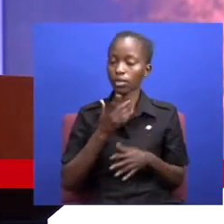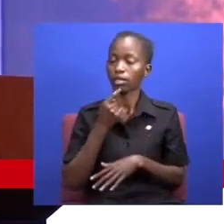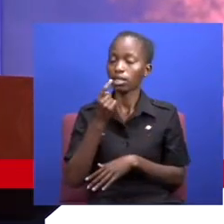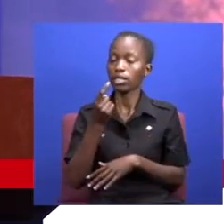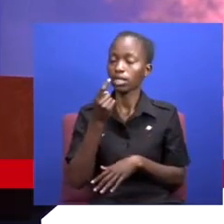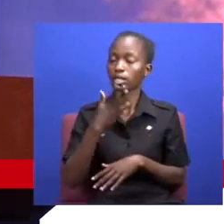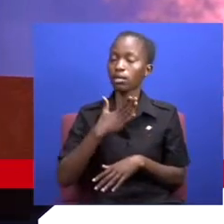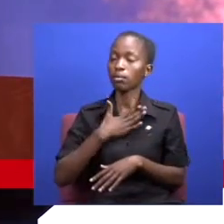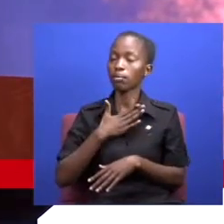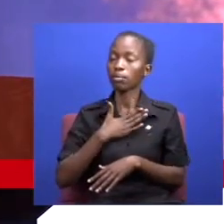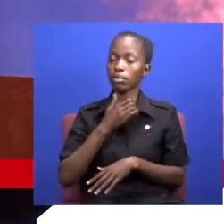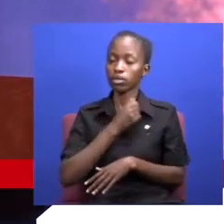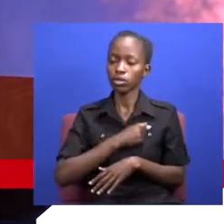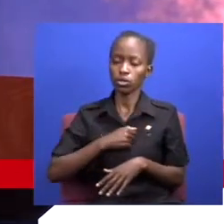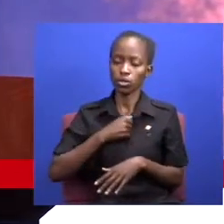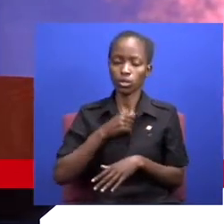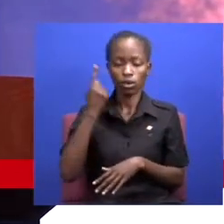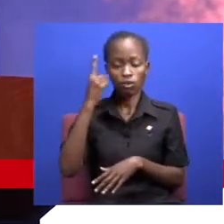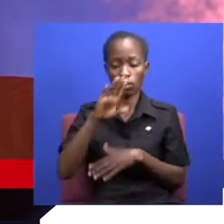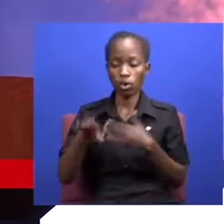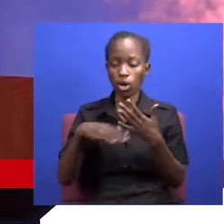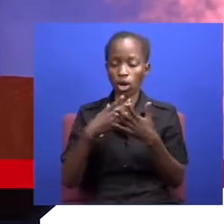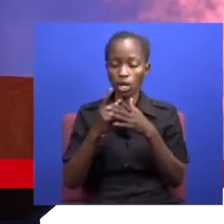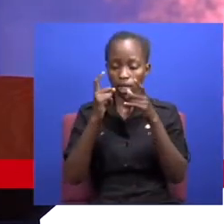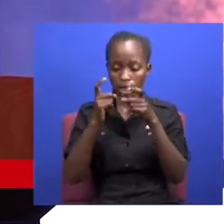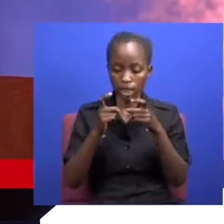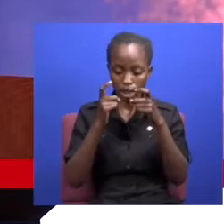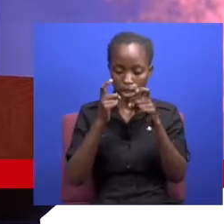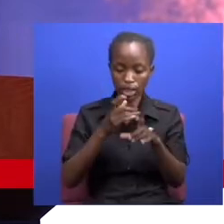I say that I'm sorry for all my sins.